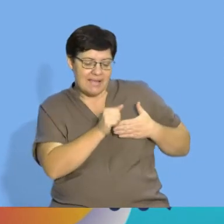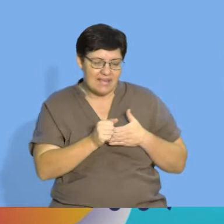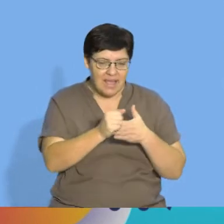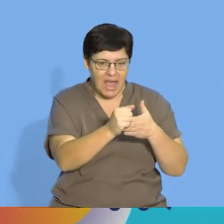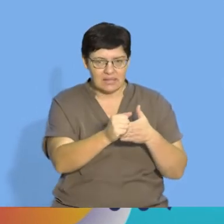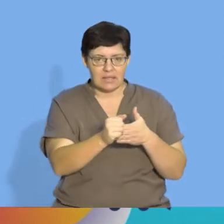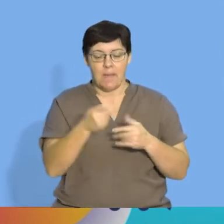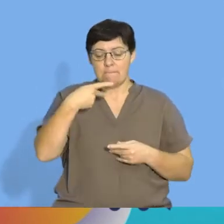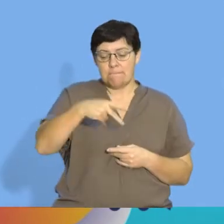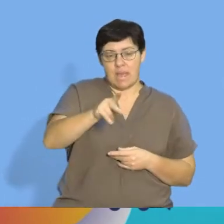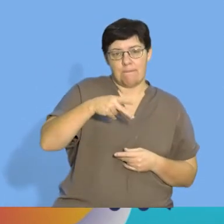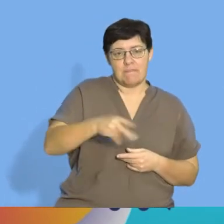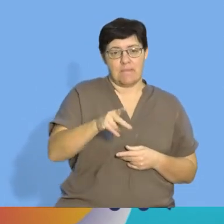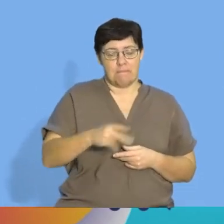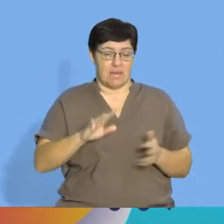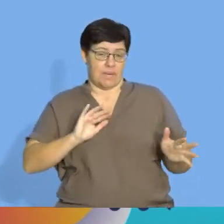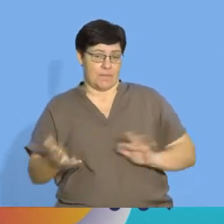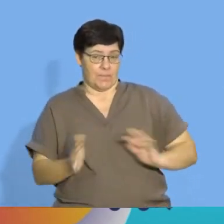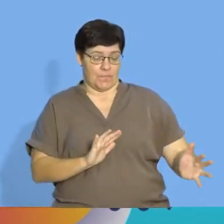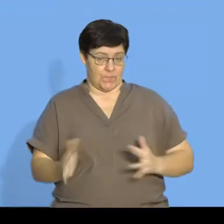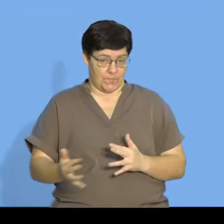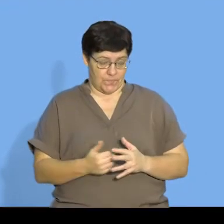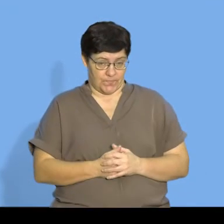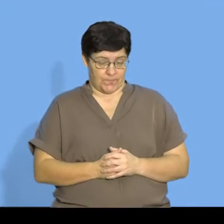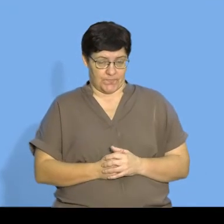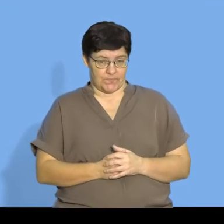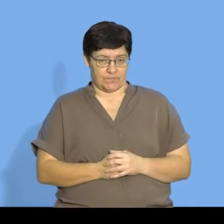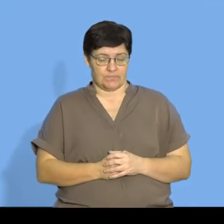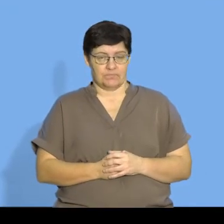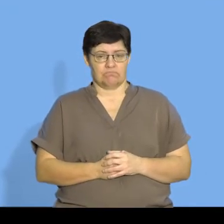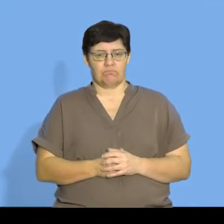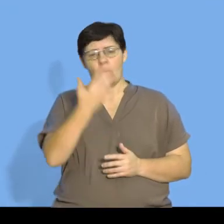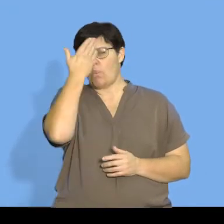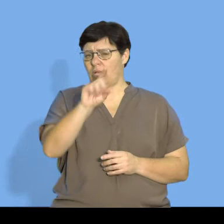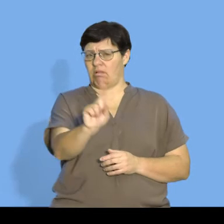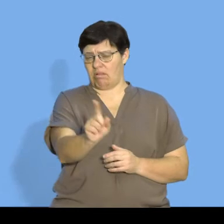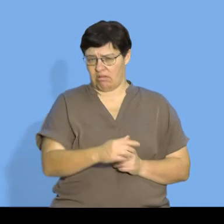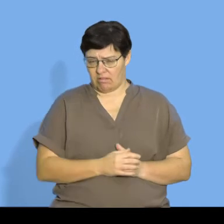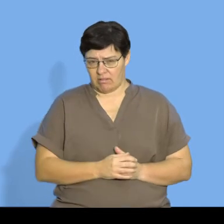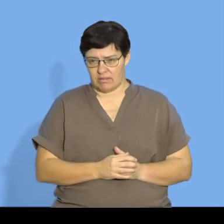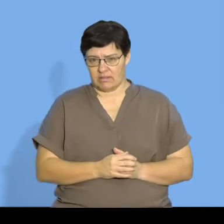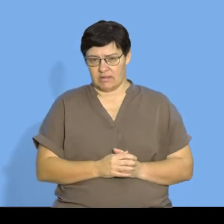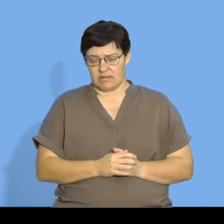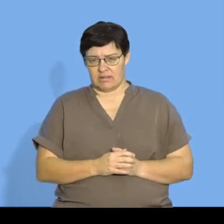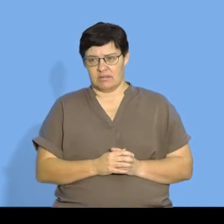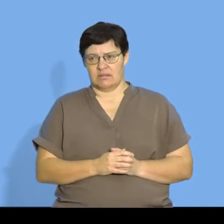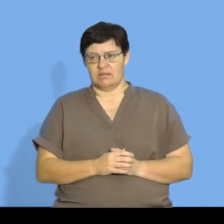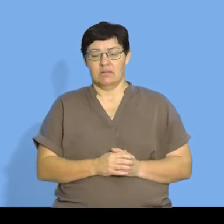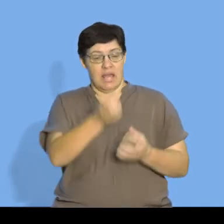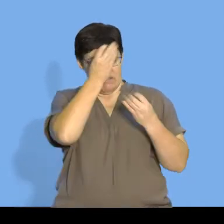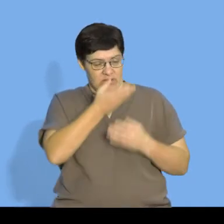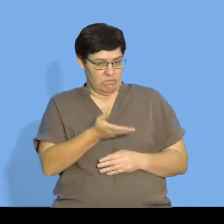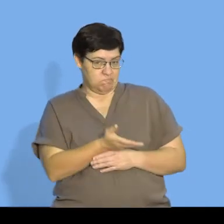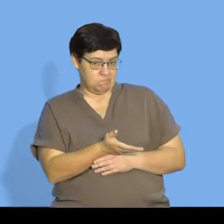make your payments. Very important. Okay, so now what do we know? This is the information that we